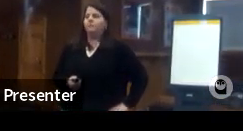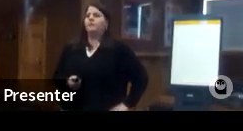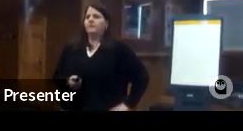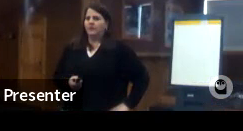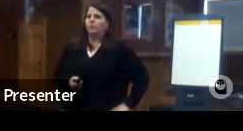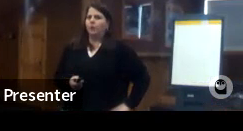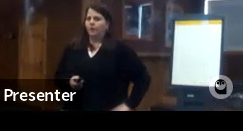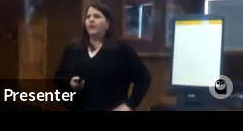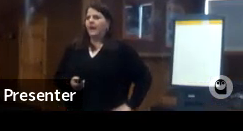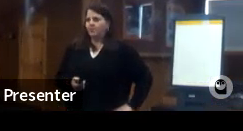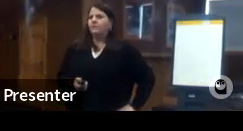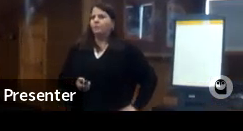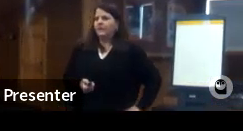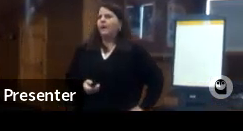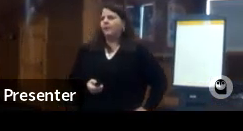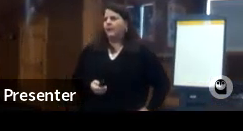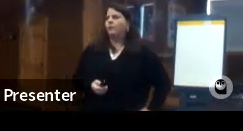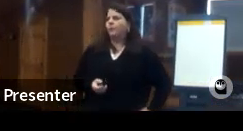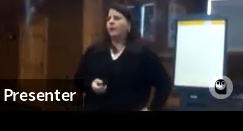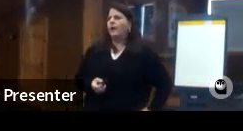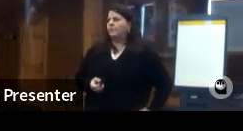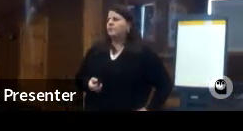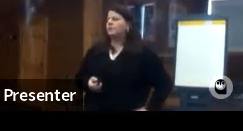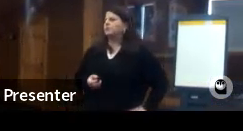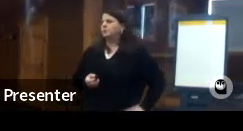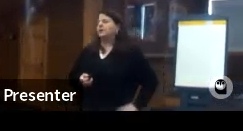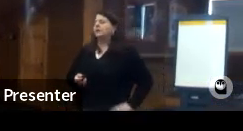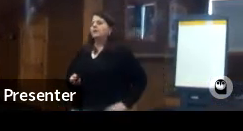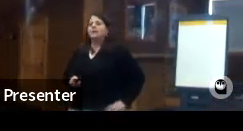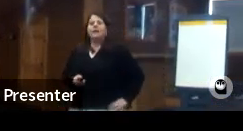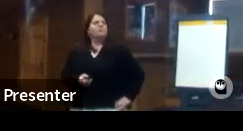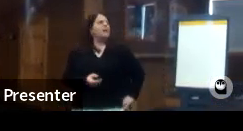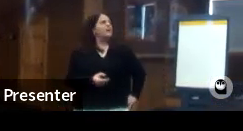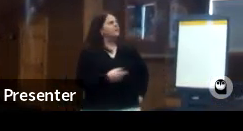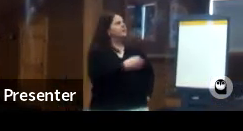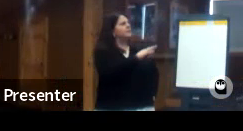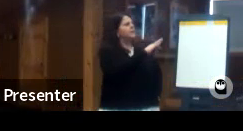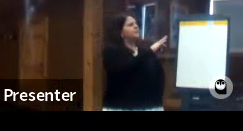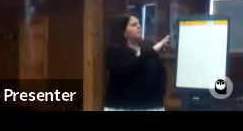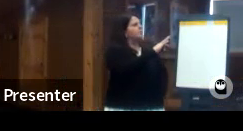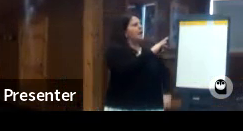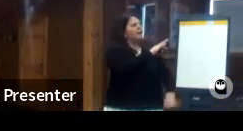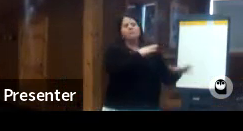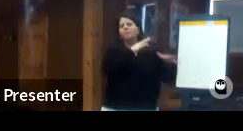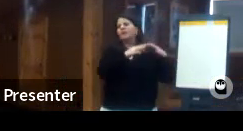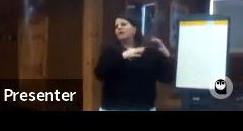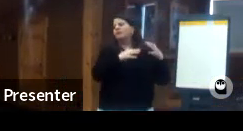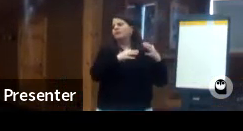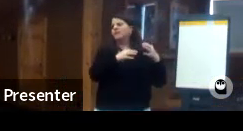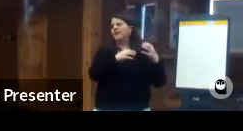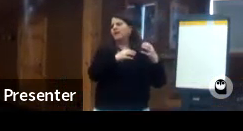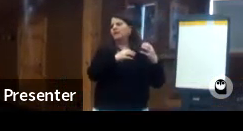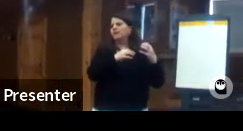understand every single word and aspect of what's happening in court? Absolutely. And so having